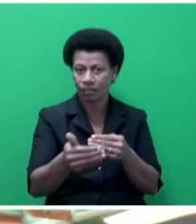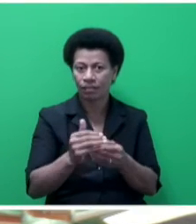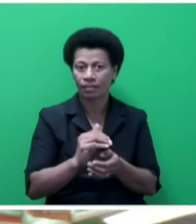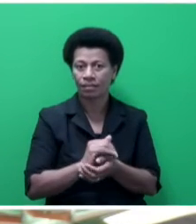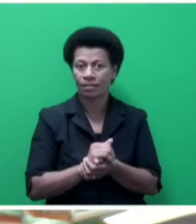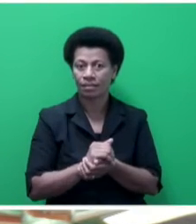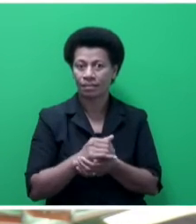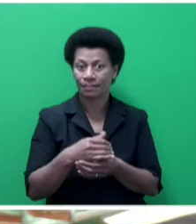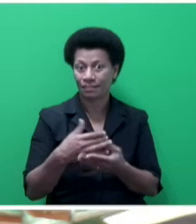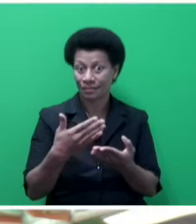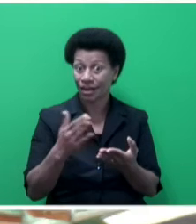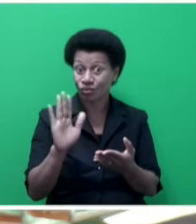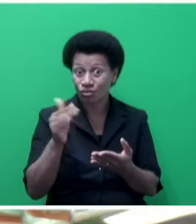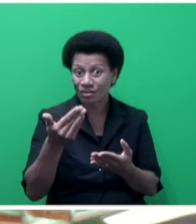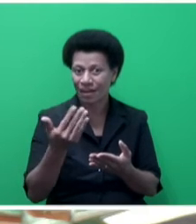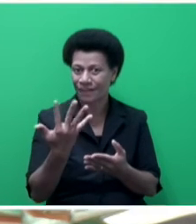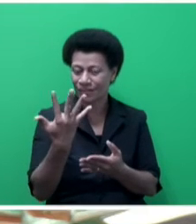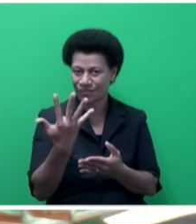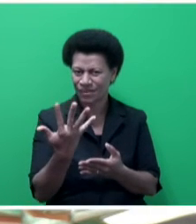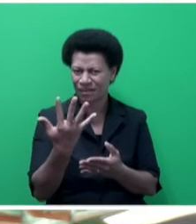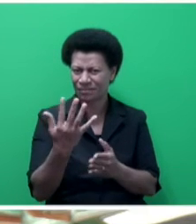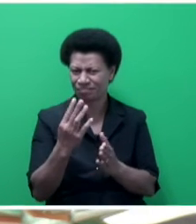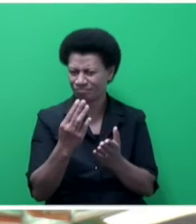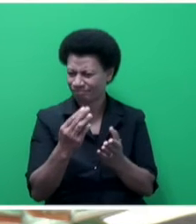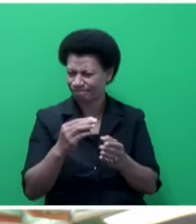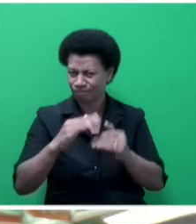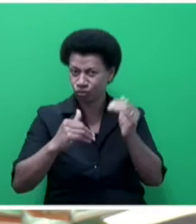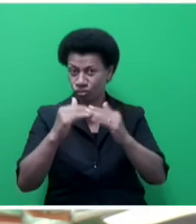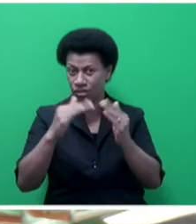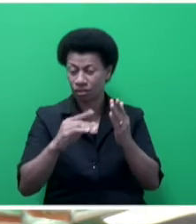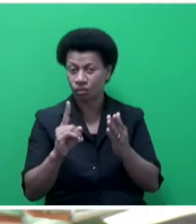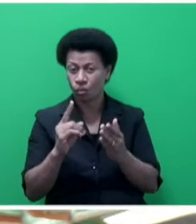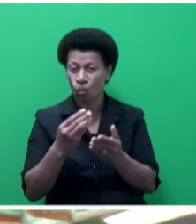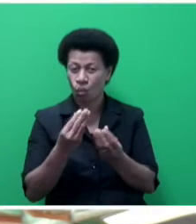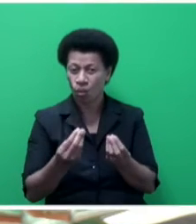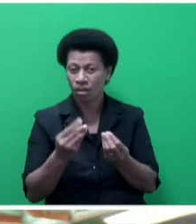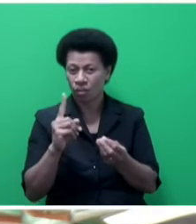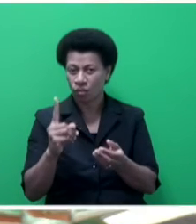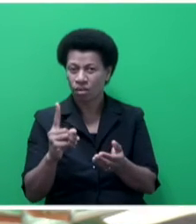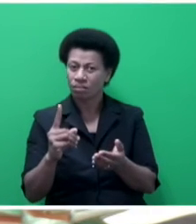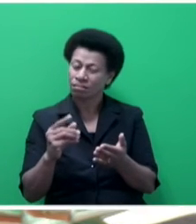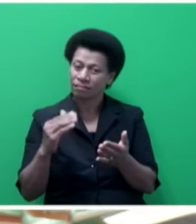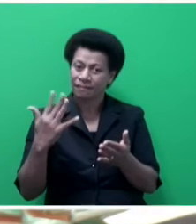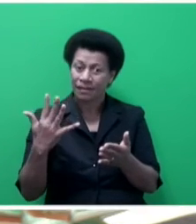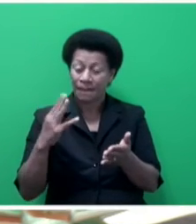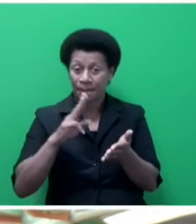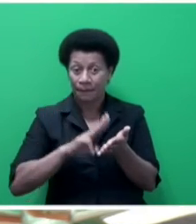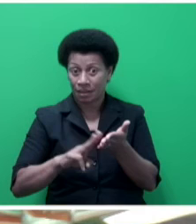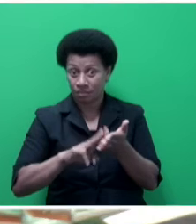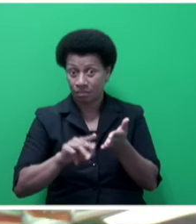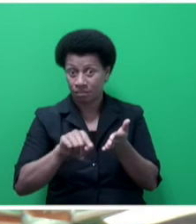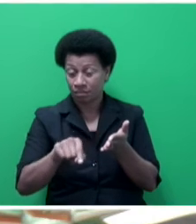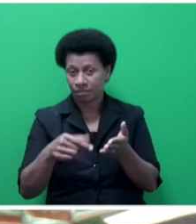building applications worth $167.1 million were approved between September